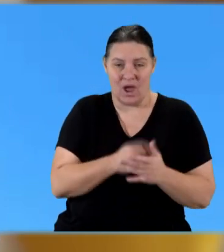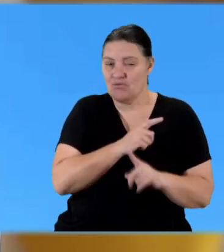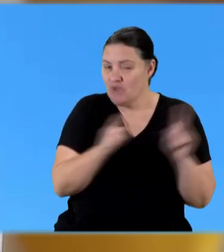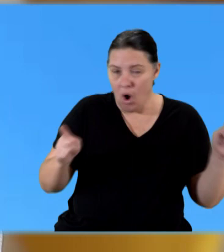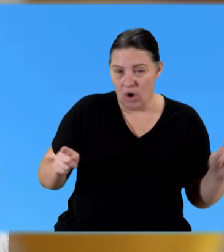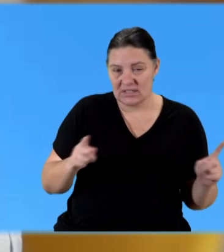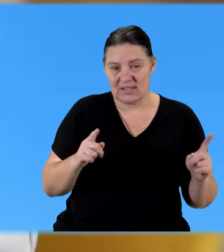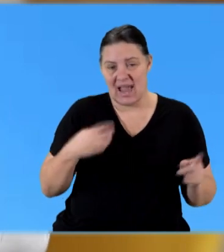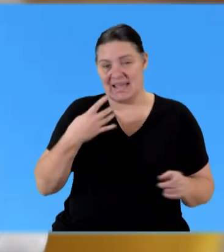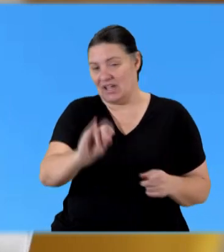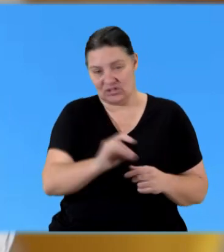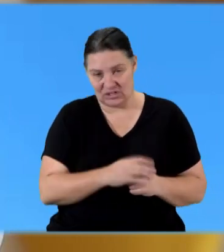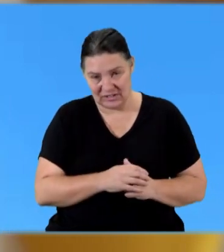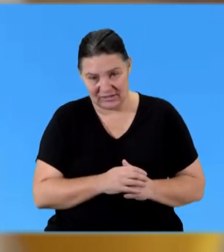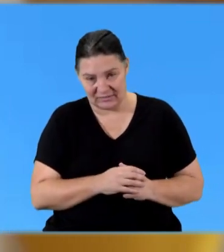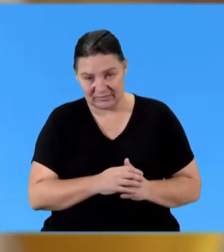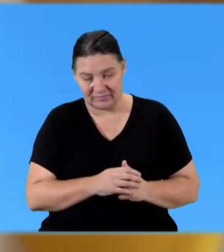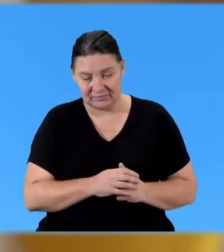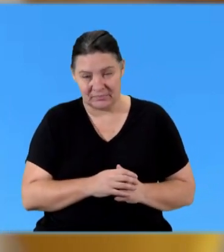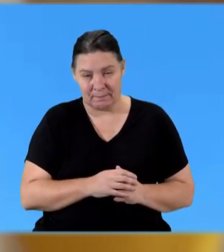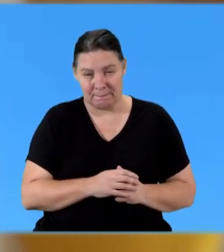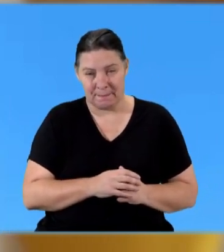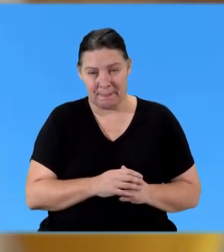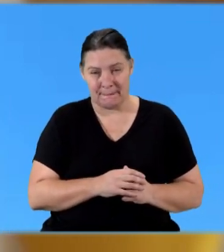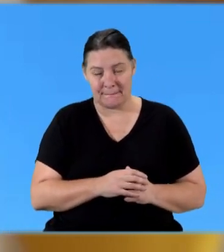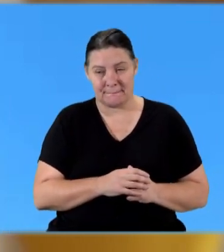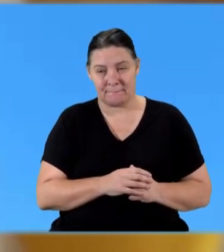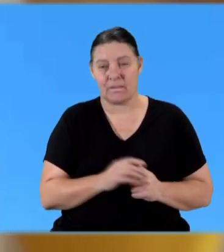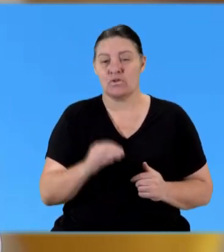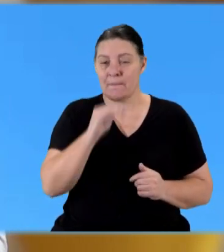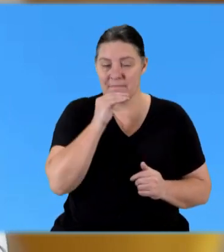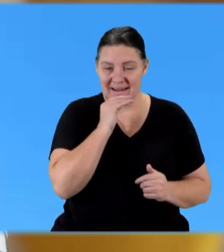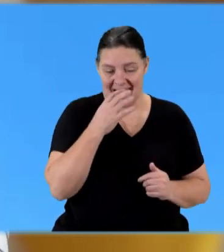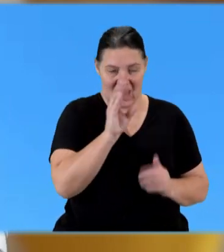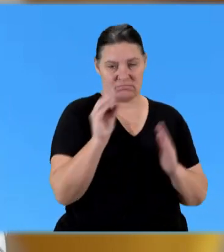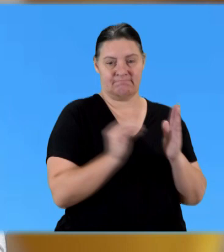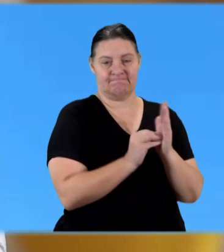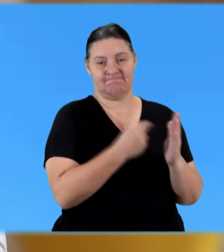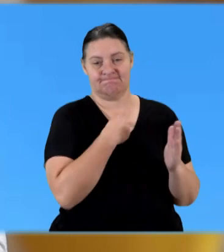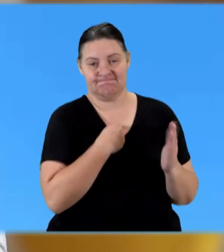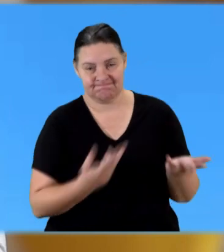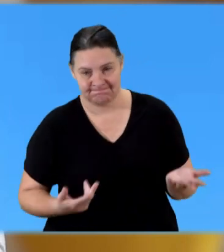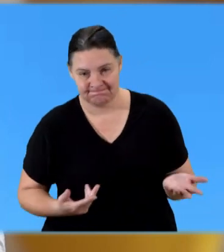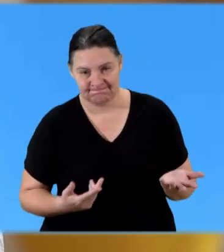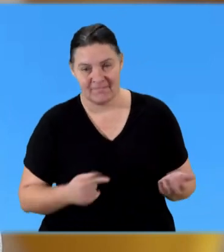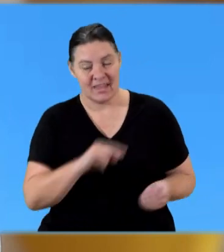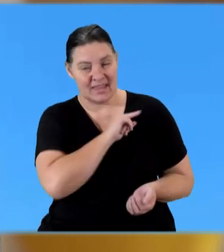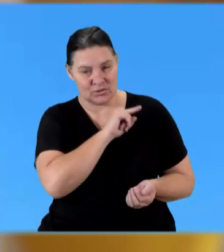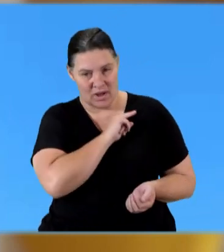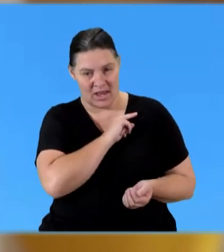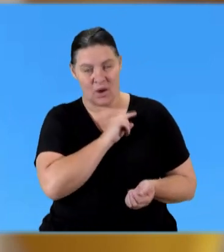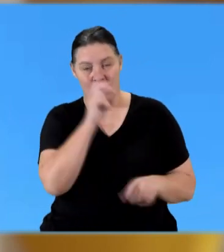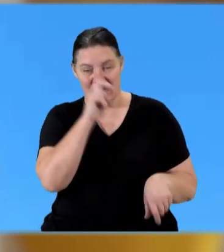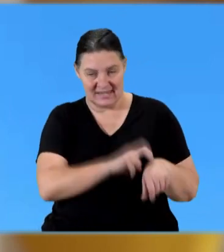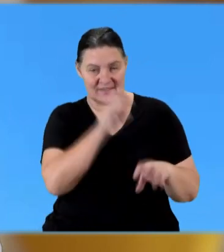You are very correct. So we record credit purchases, but in this case, we recorded cash purchases.